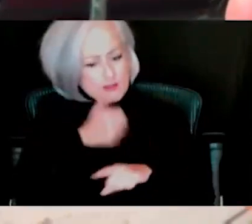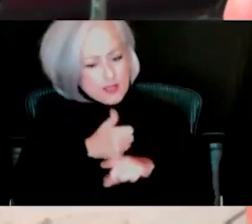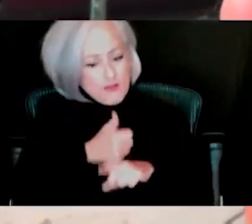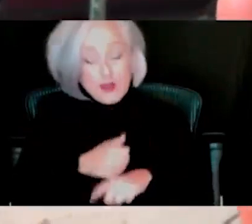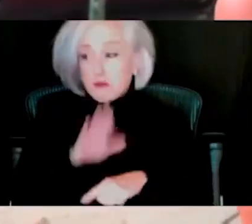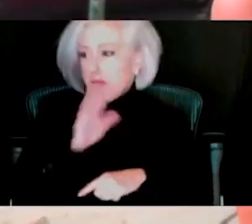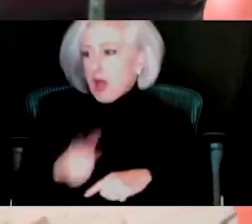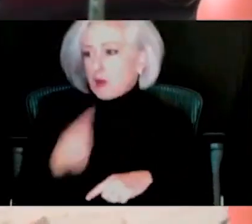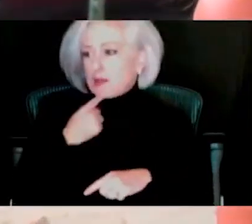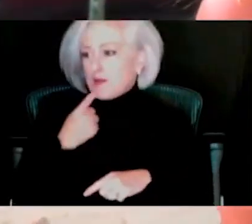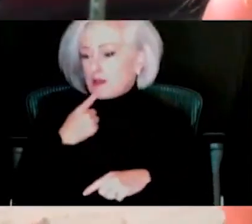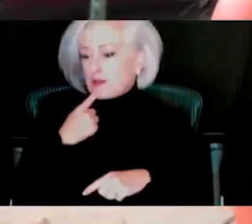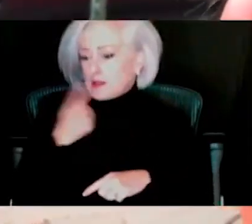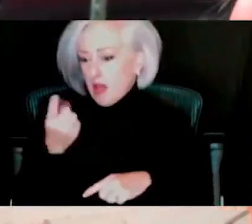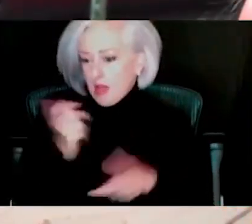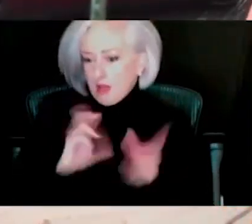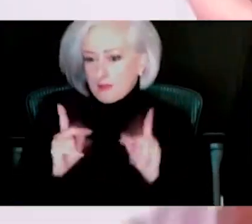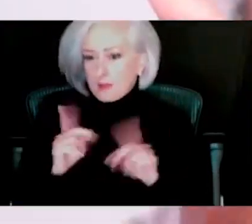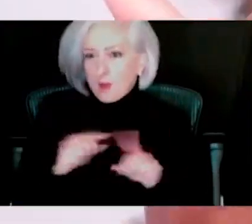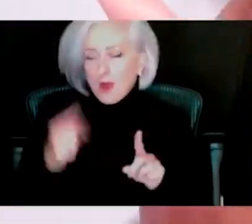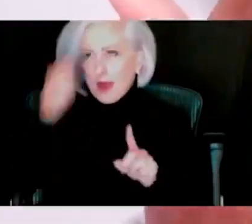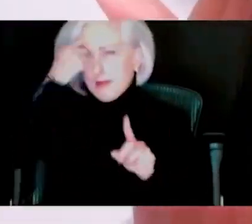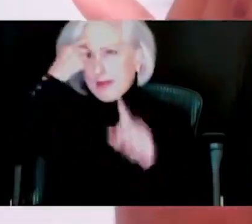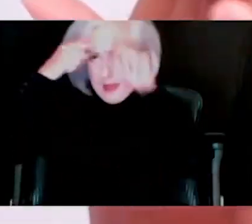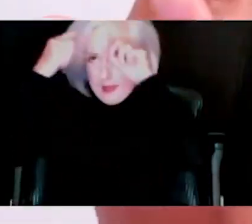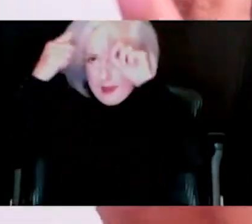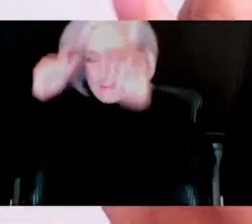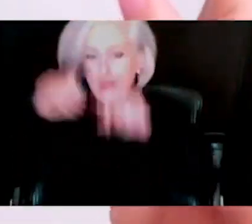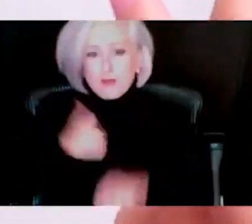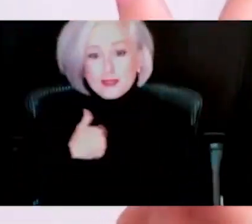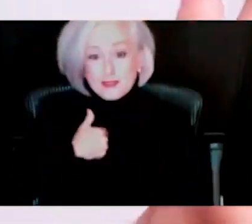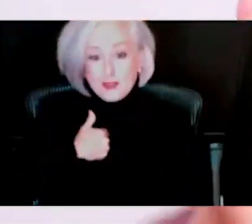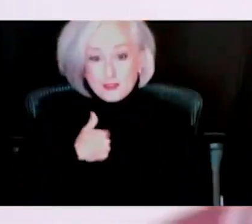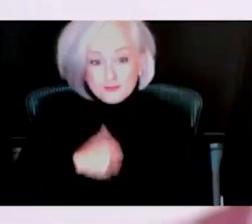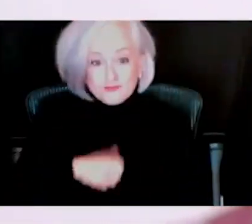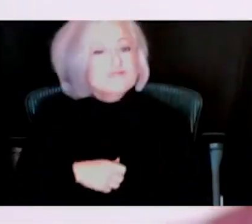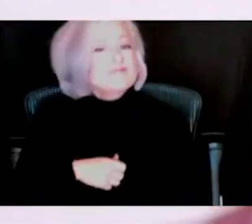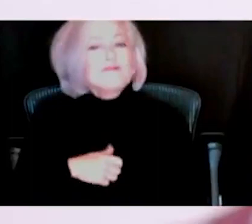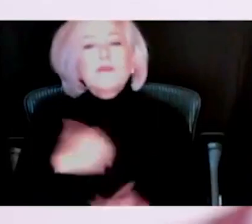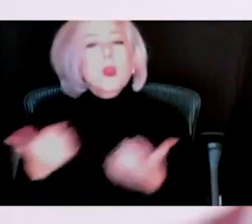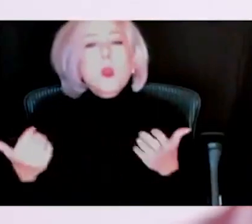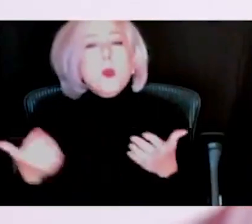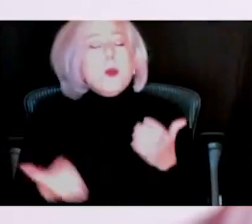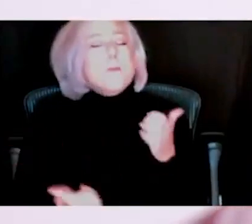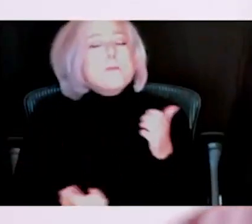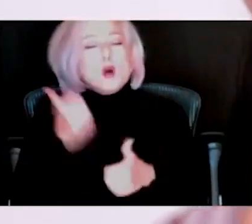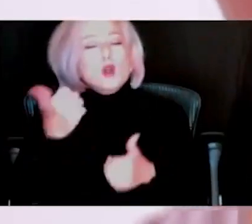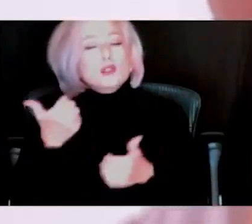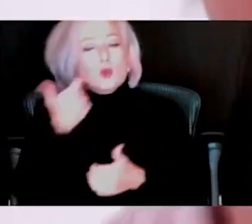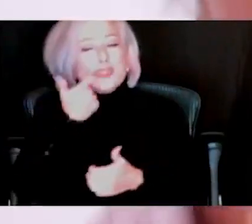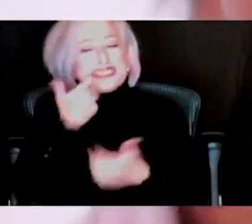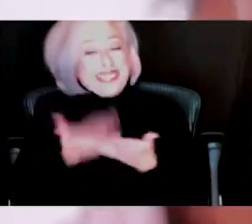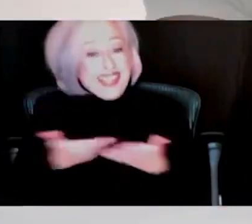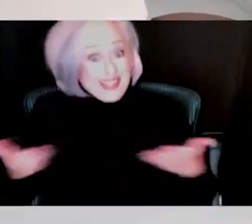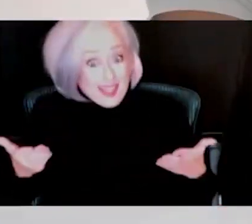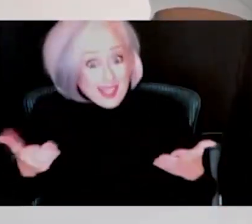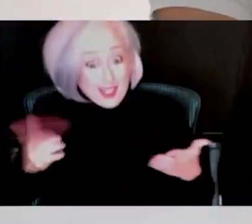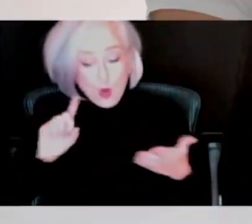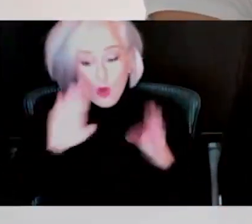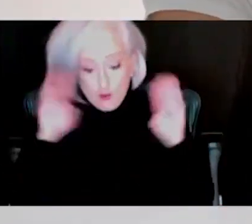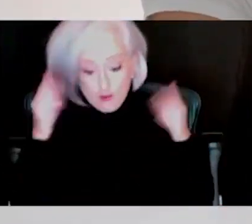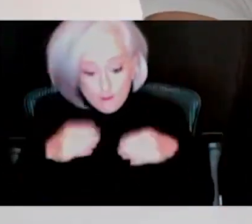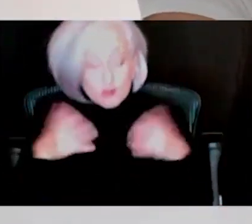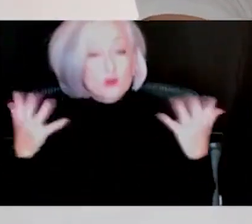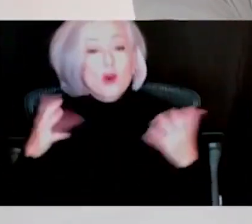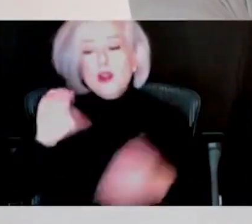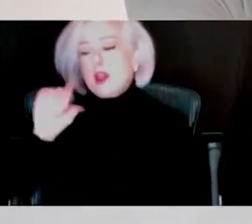think inside my mind about myself. Enter the latest thing on which we all seem to be collectively hyper-focused, collagen. We have